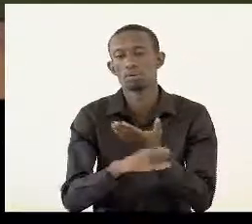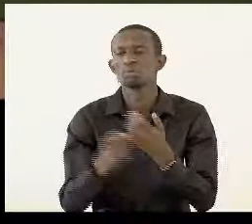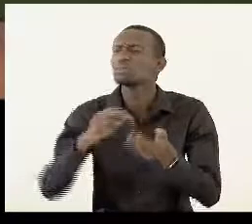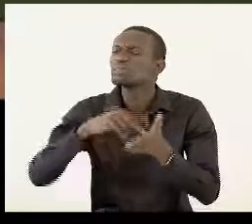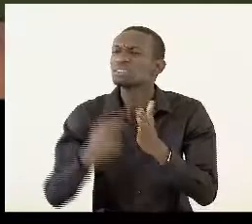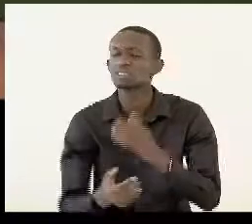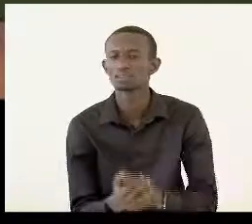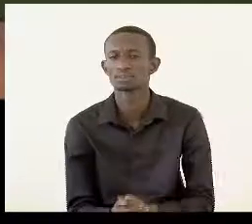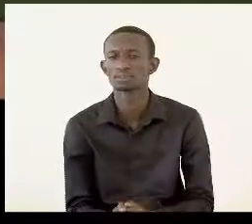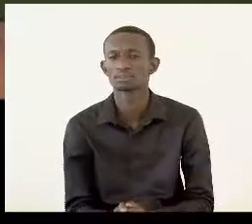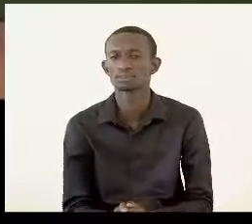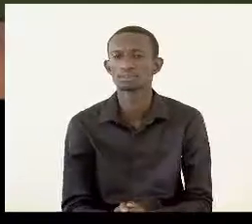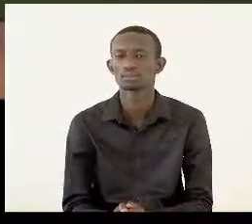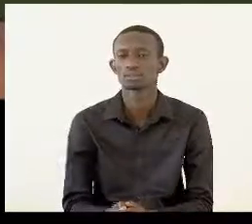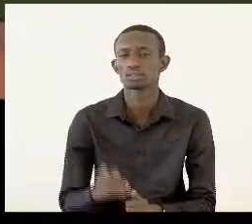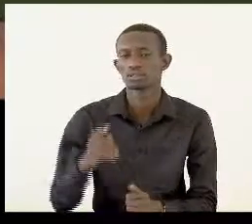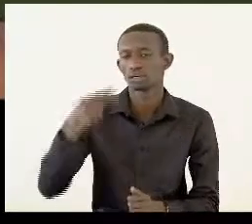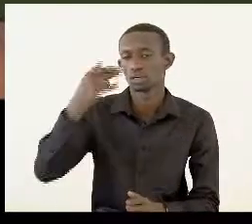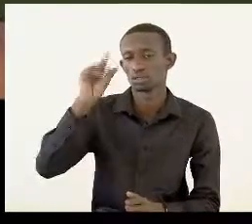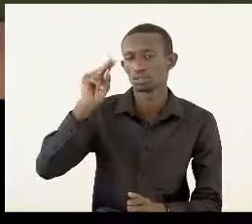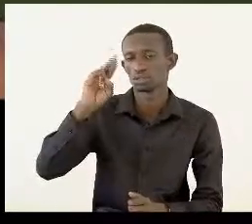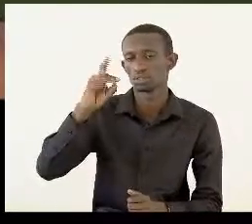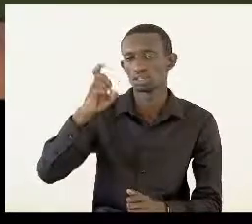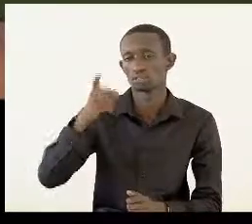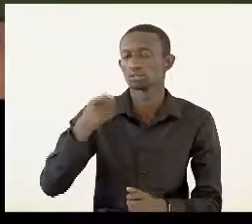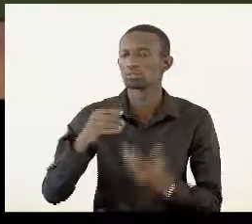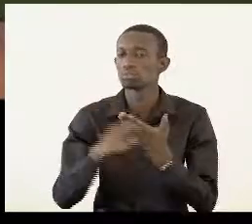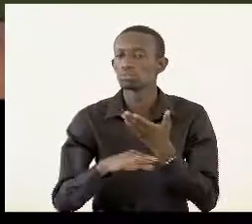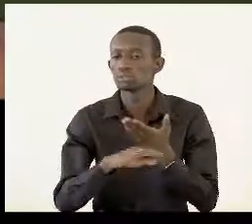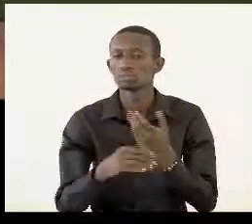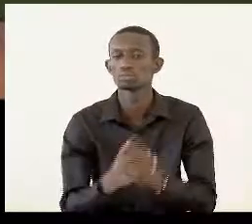mean? The hydrides are basic.